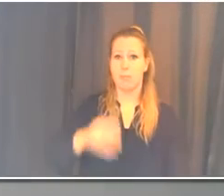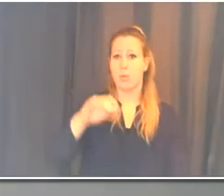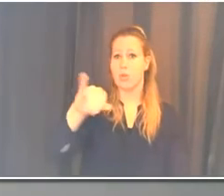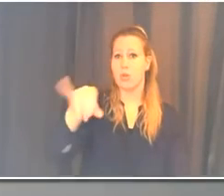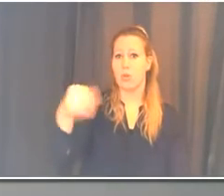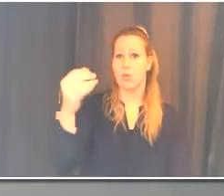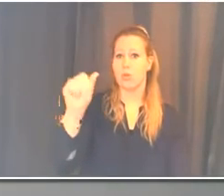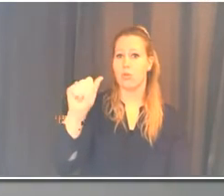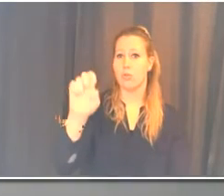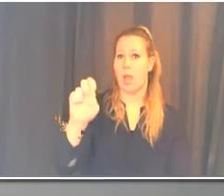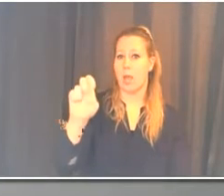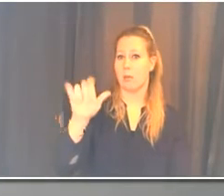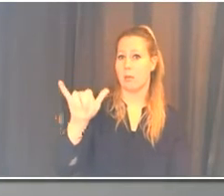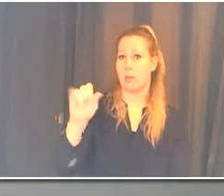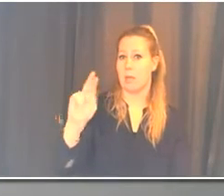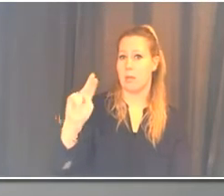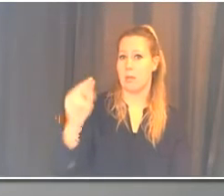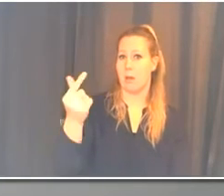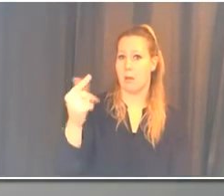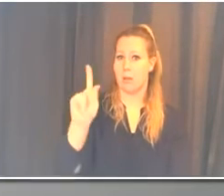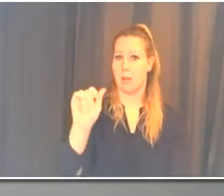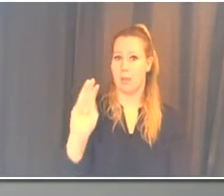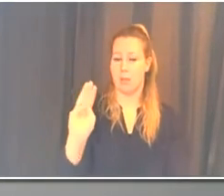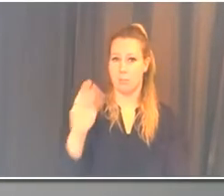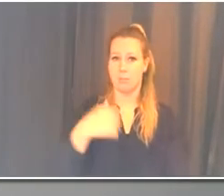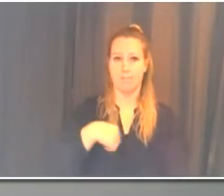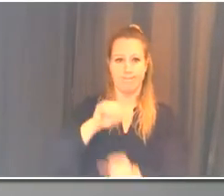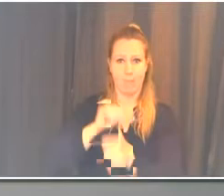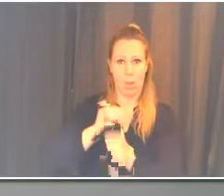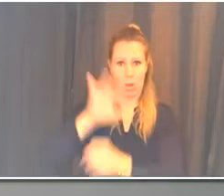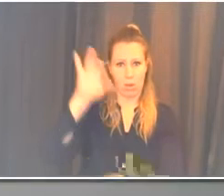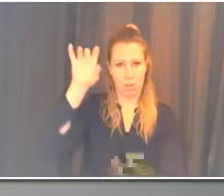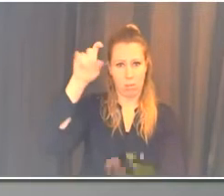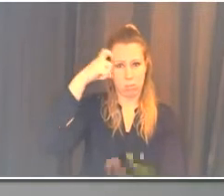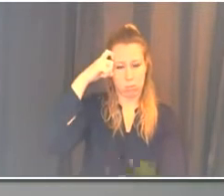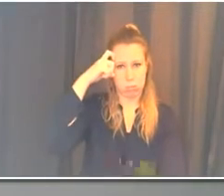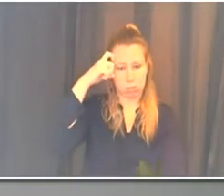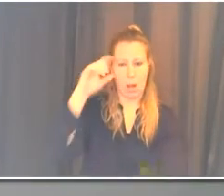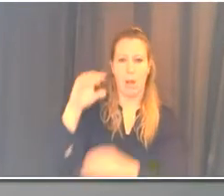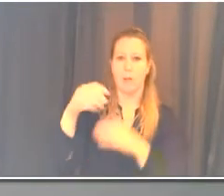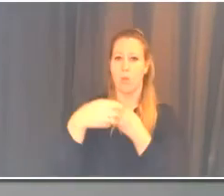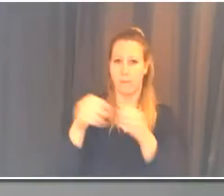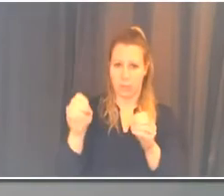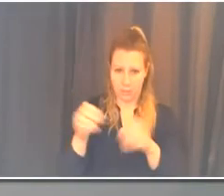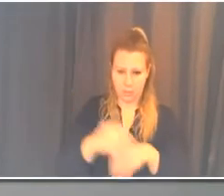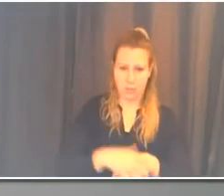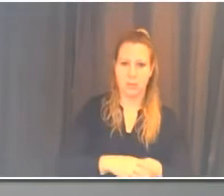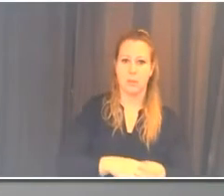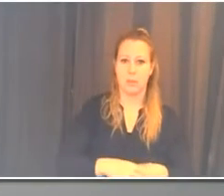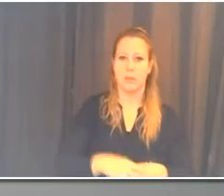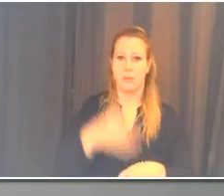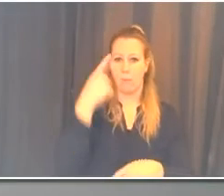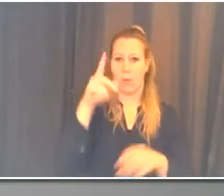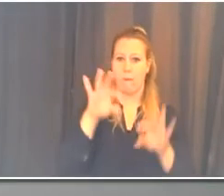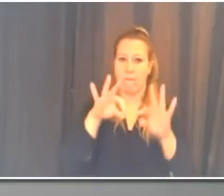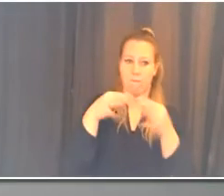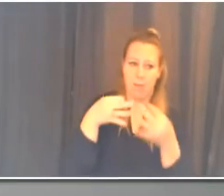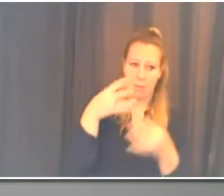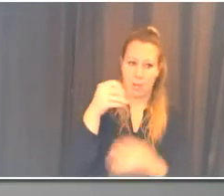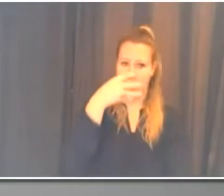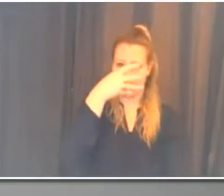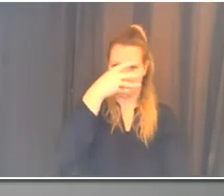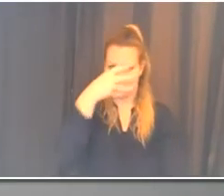shift resources to really assist our clients in the areas where we've seen sort of the greatest need we have been